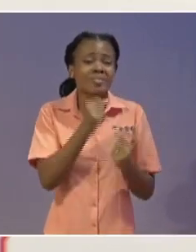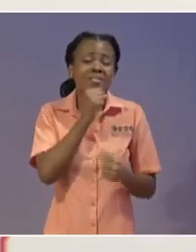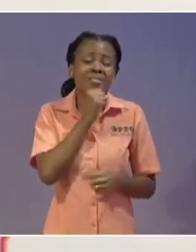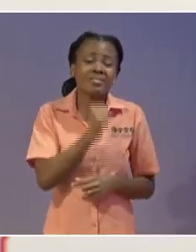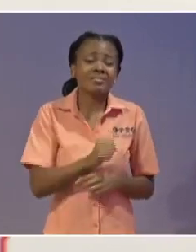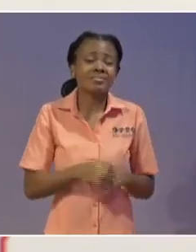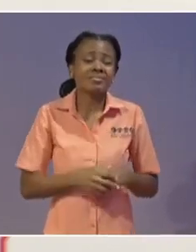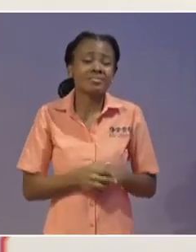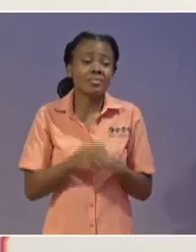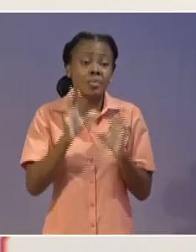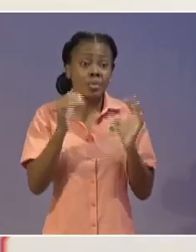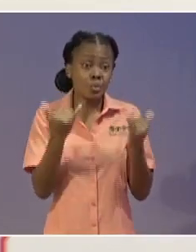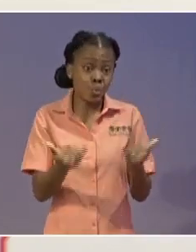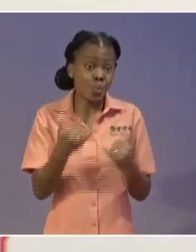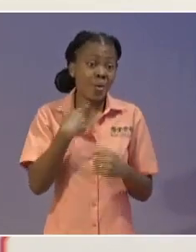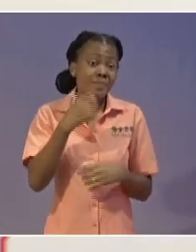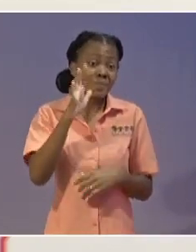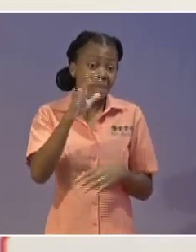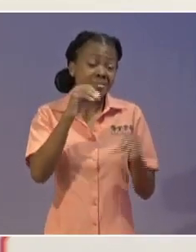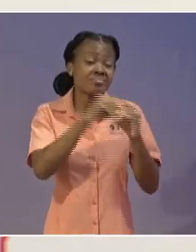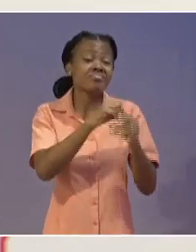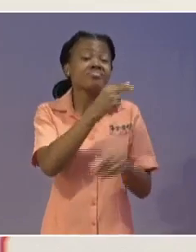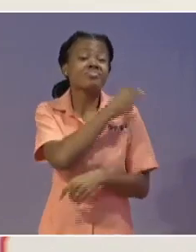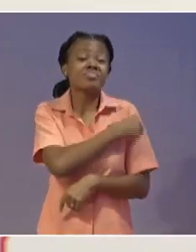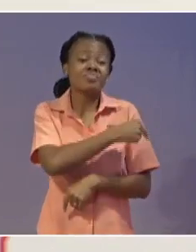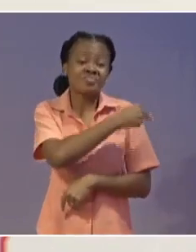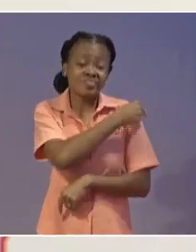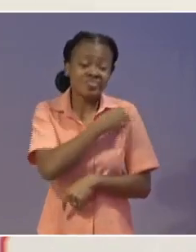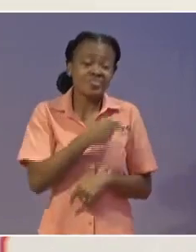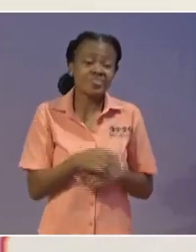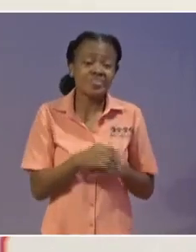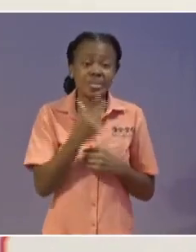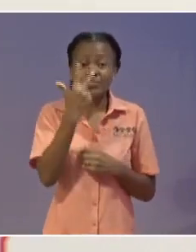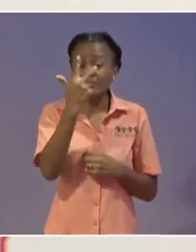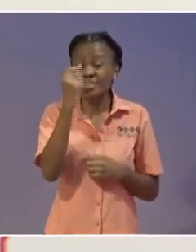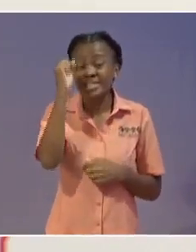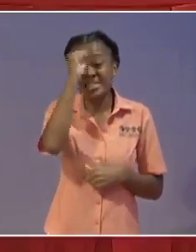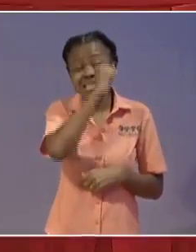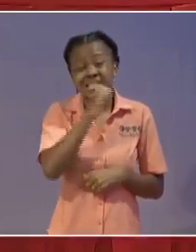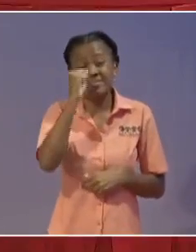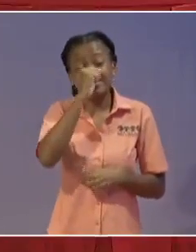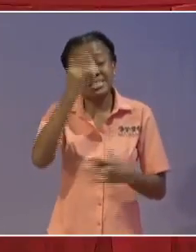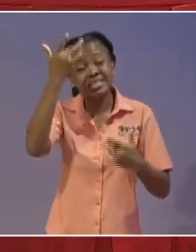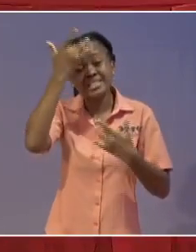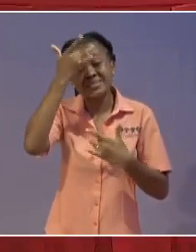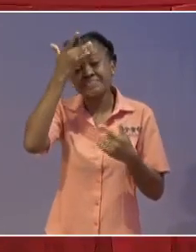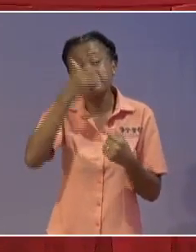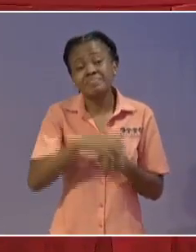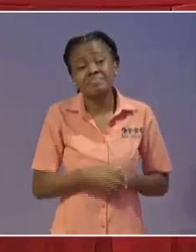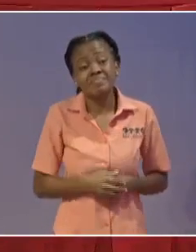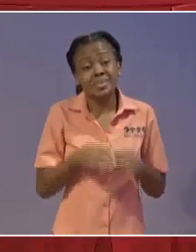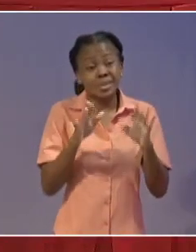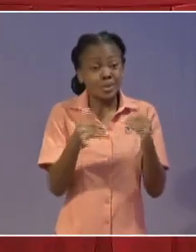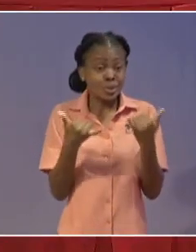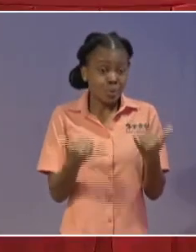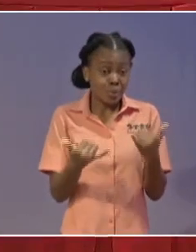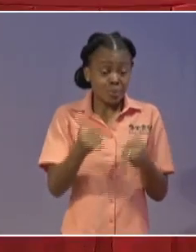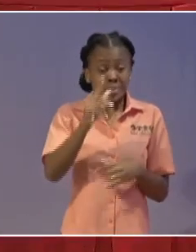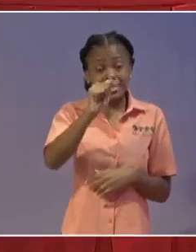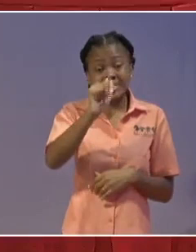are critically ill. Thank you. Thank you very much. TV6, good morning